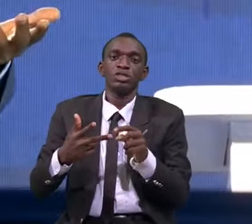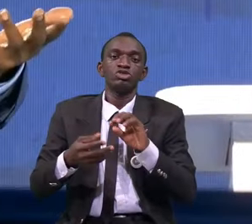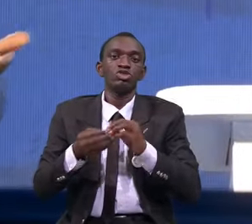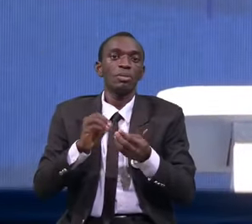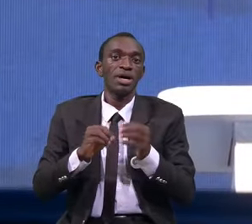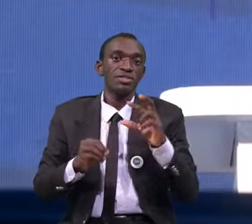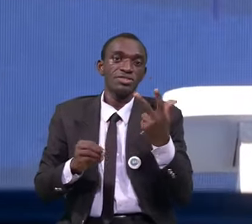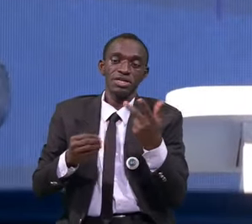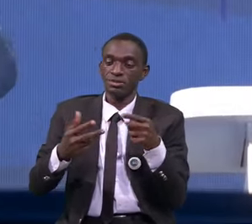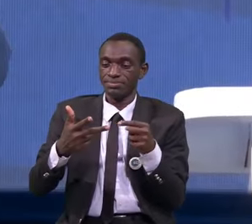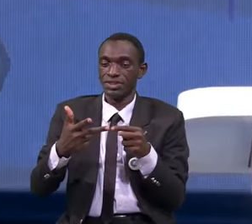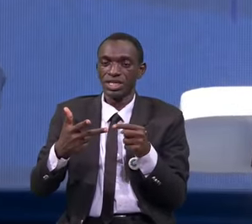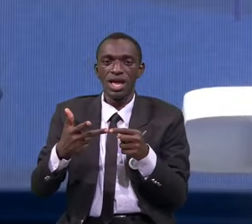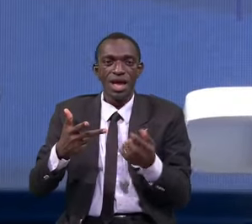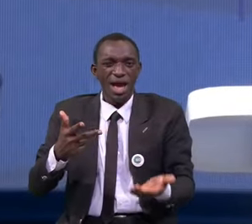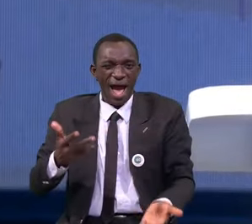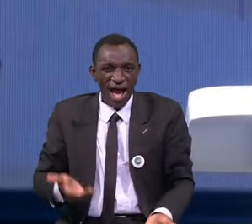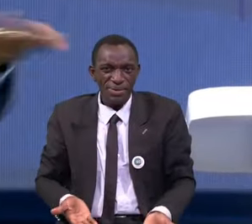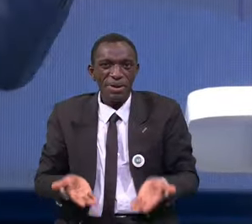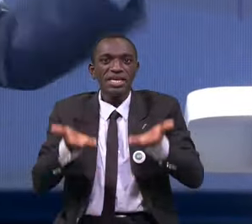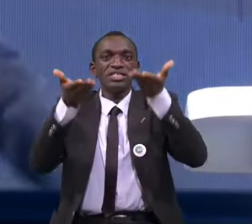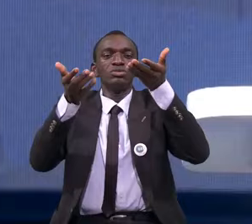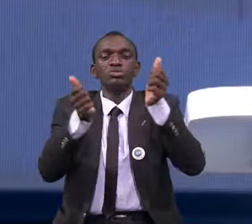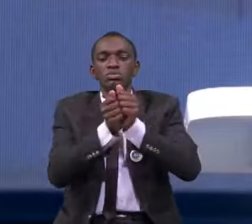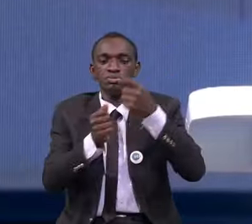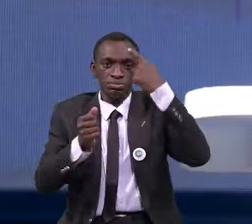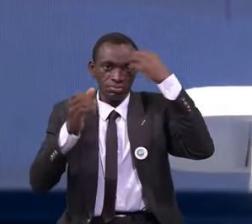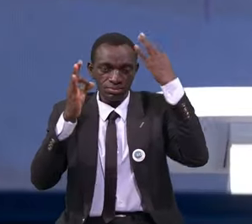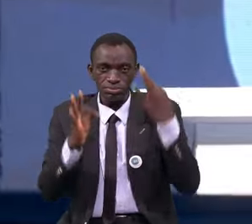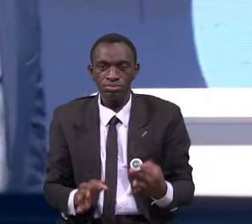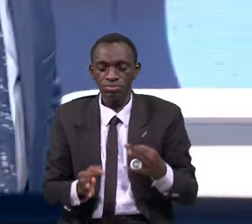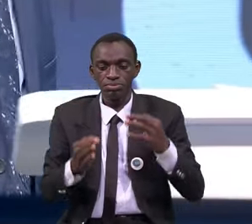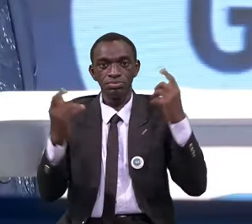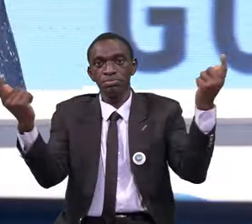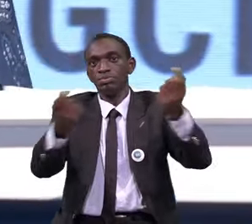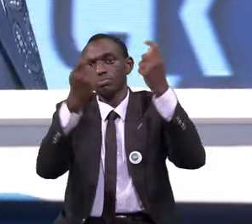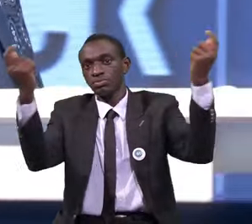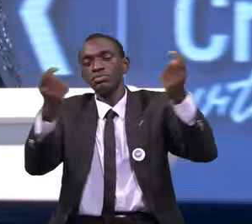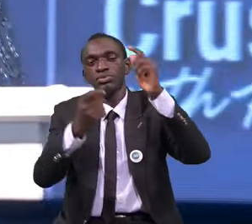with decisive triumph by the divine touch.